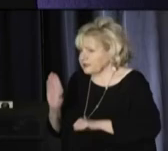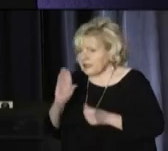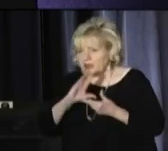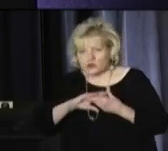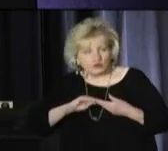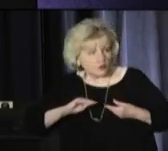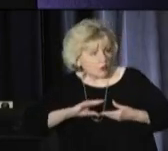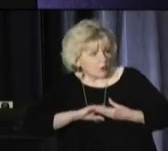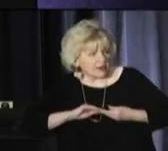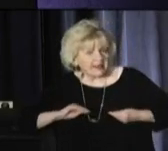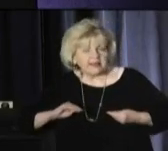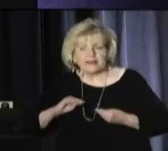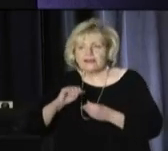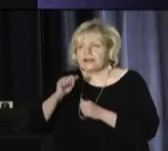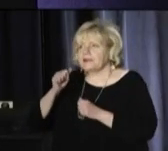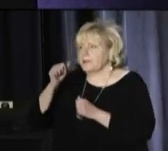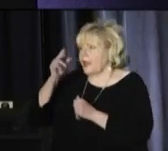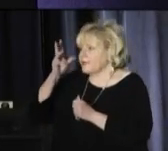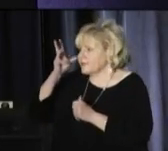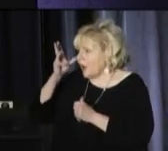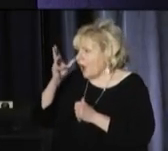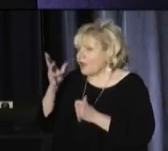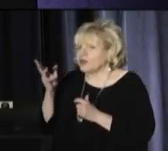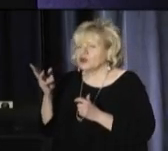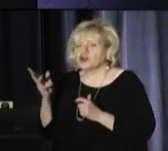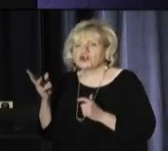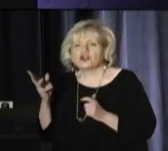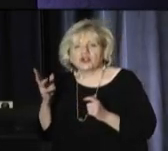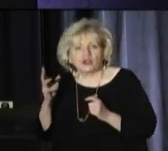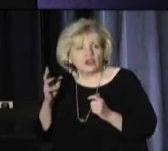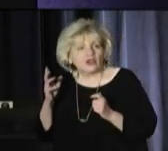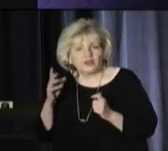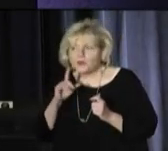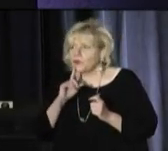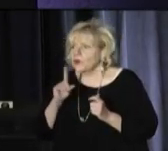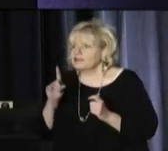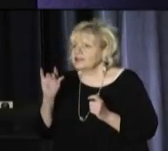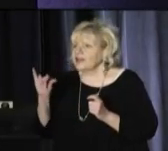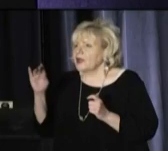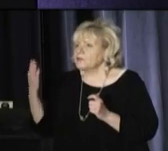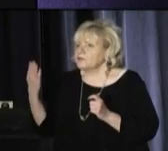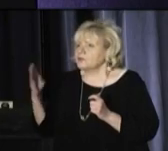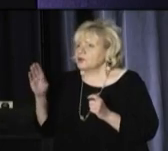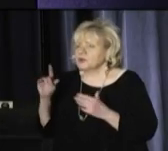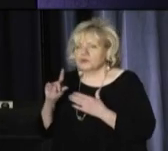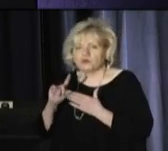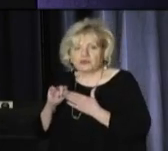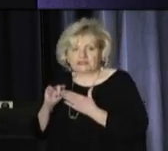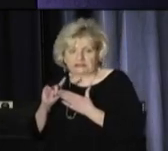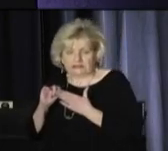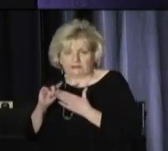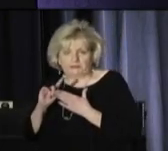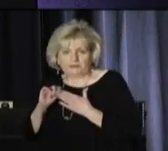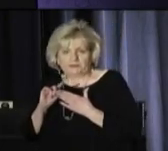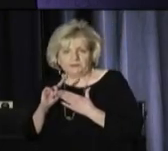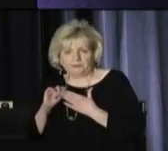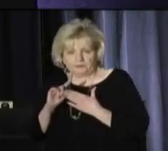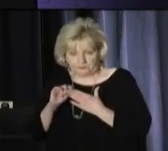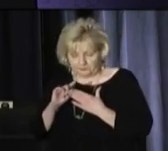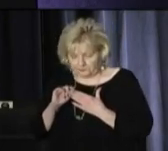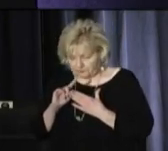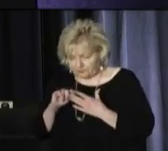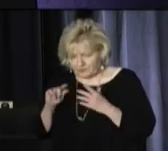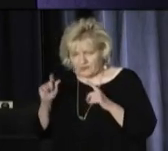poetry and, like, found her way into fiction, and so in many ways there was a blueprint there. But Julia Alvarez was a huge writer for